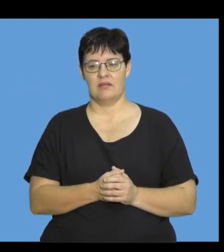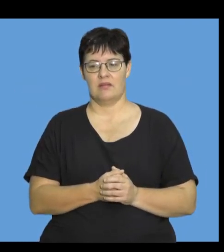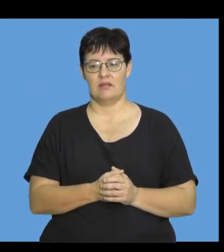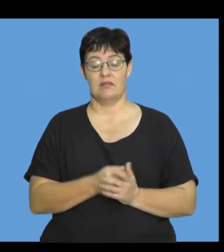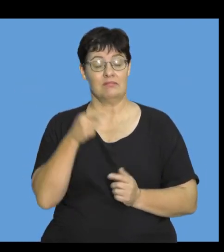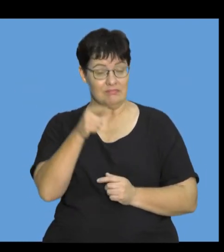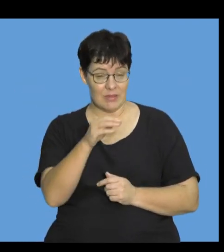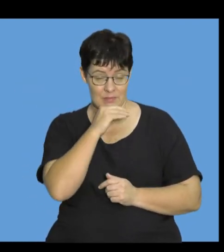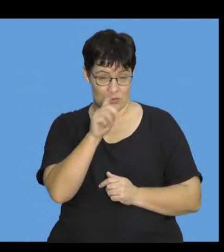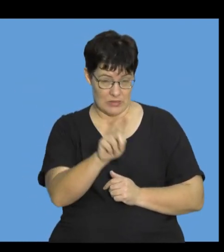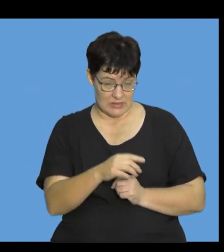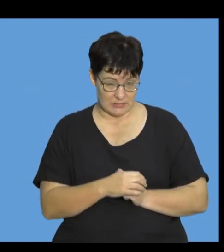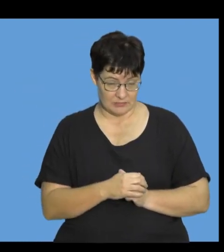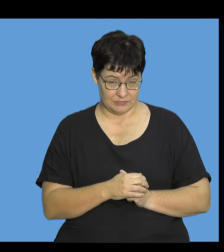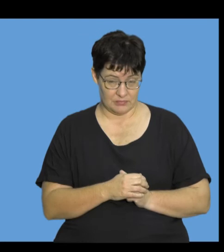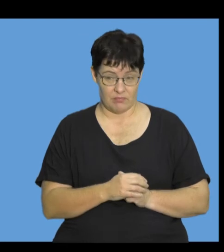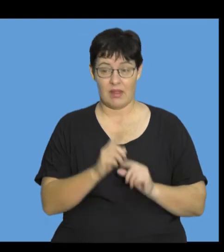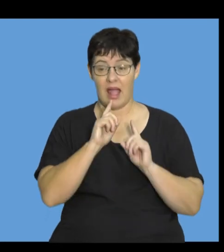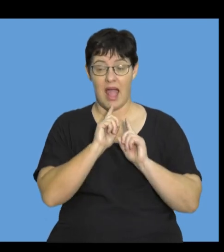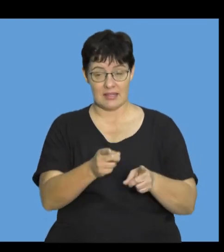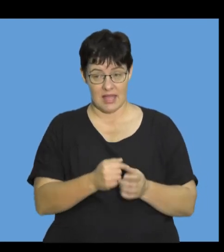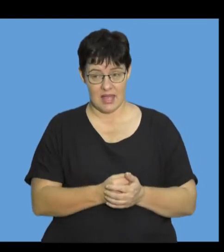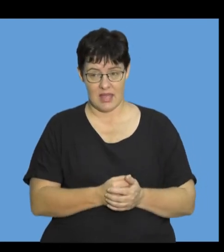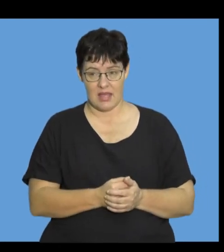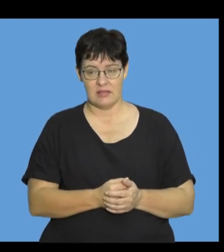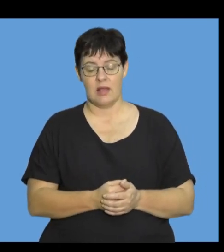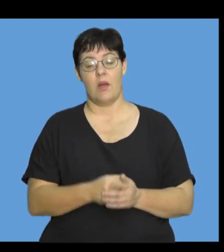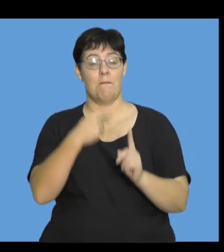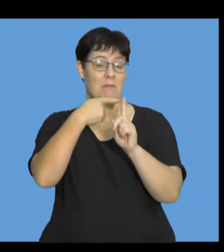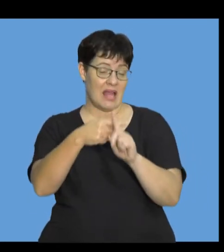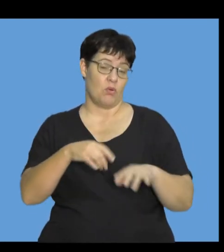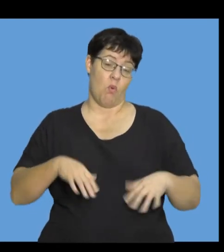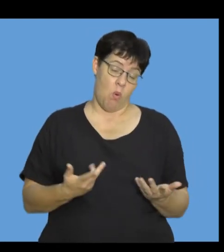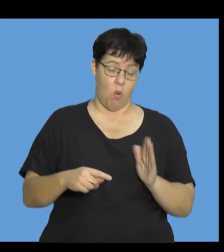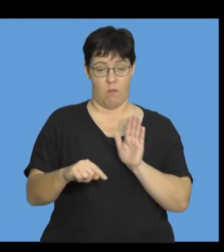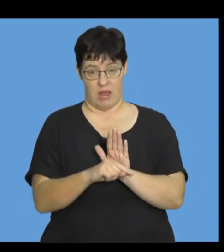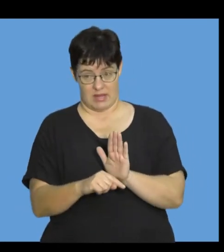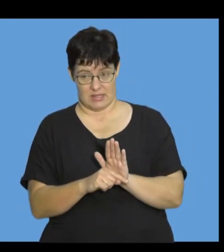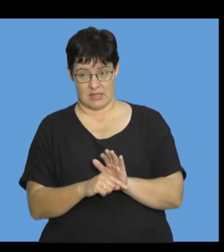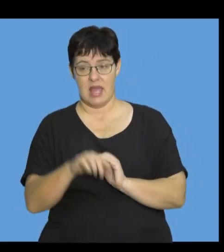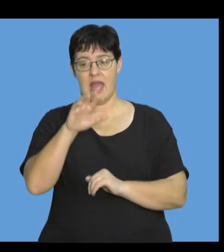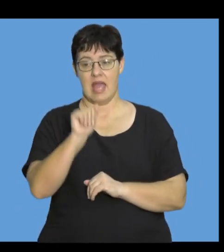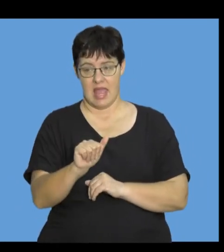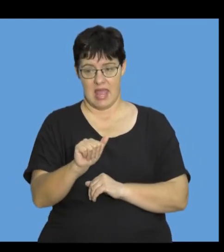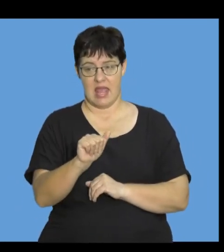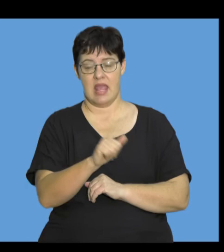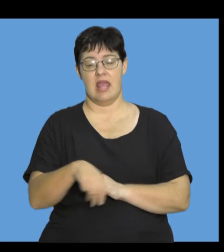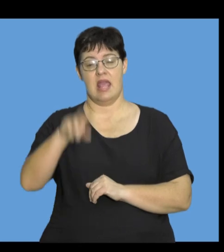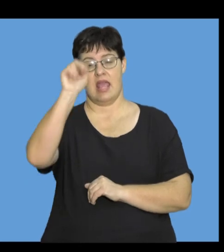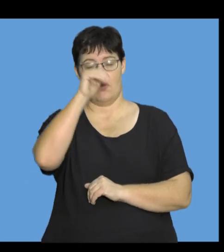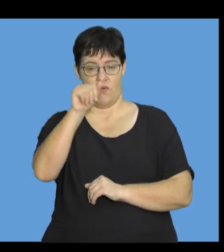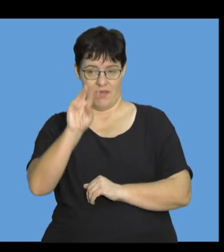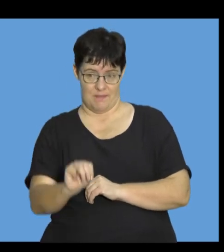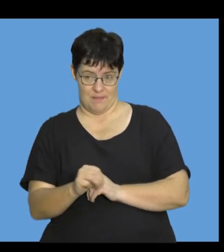case. What this means is the answer here is going to be plus or minus a to the exponent of